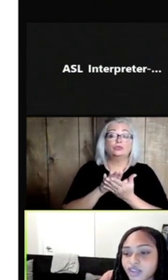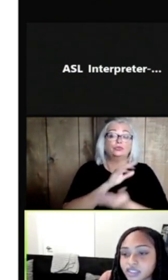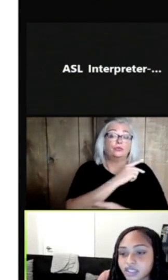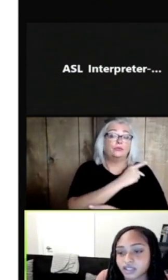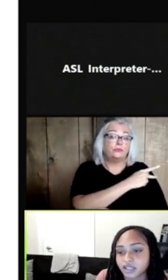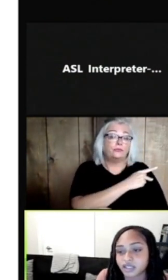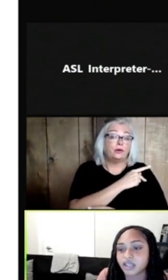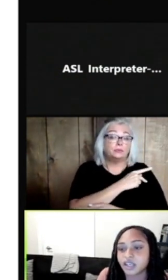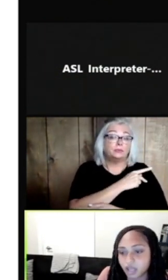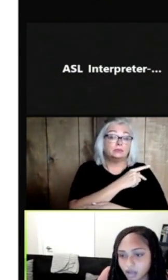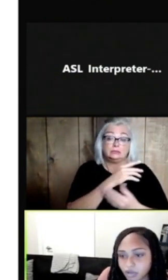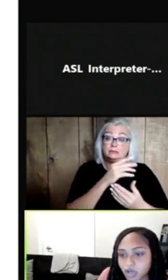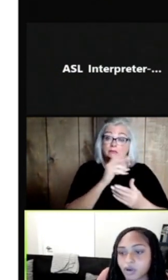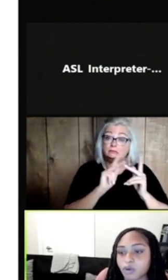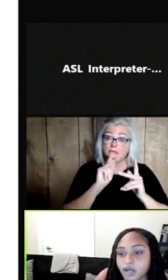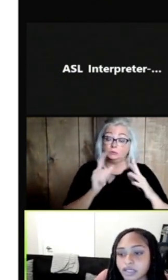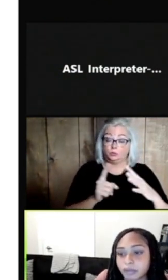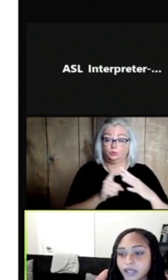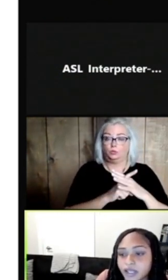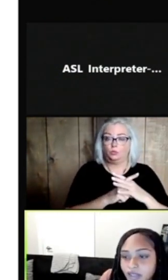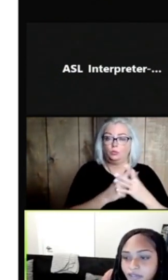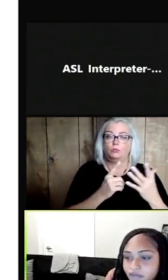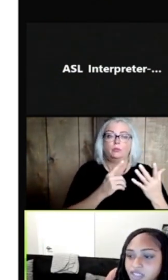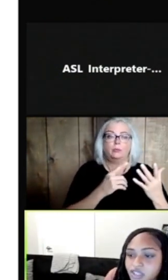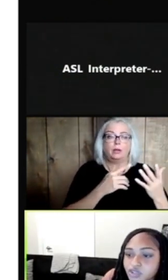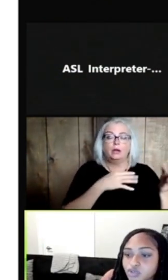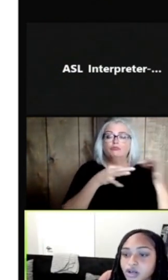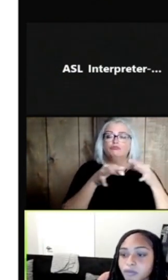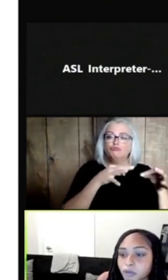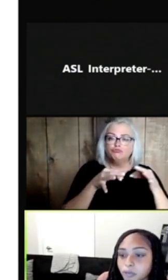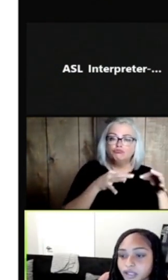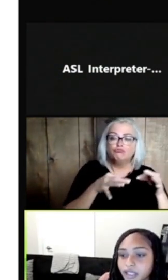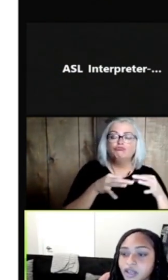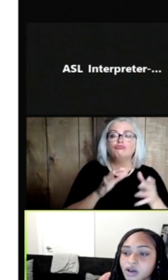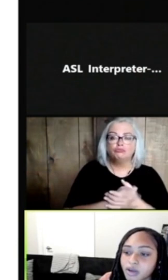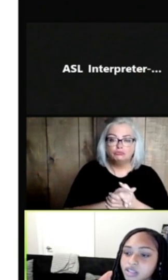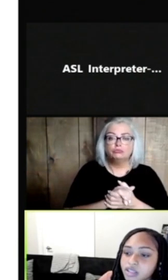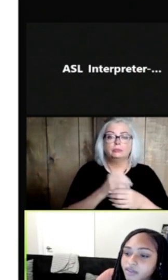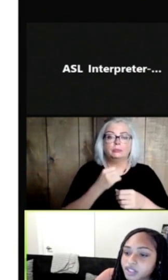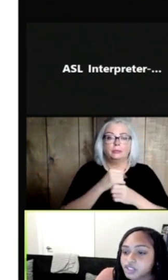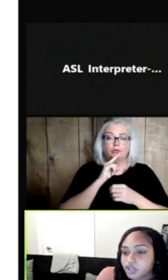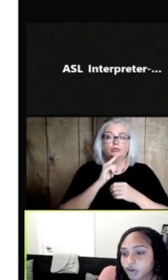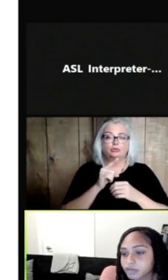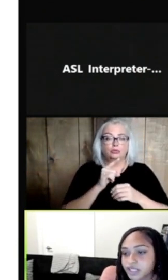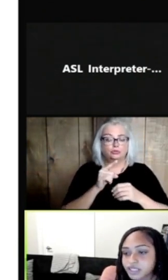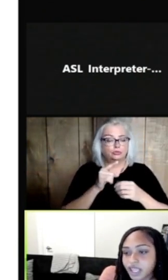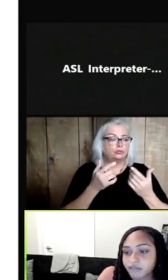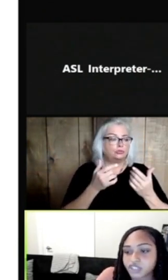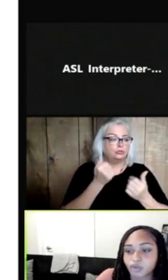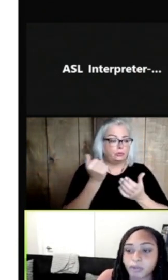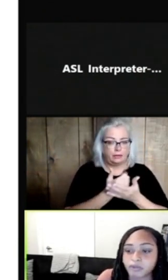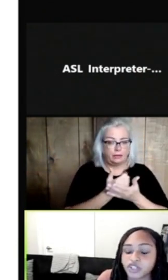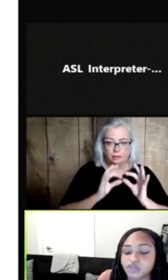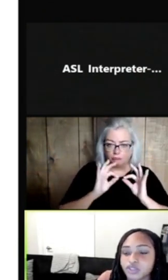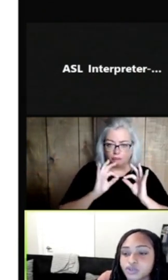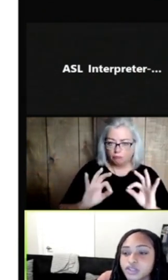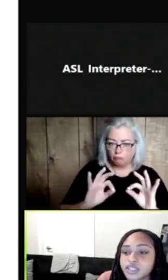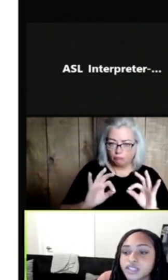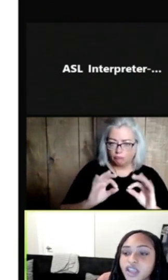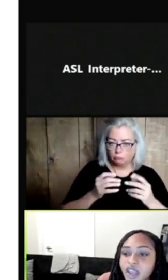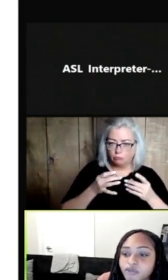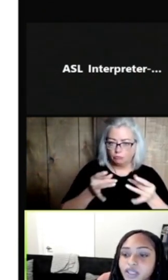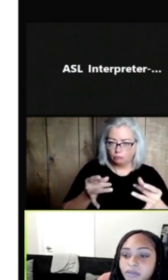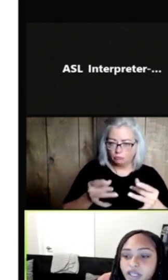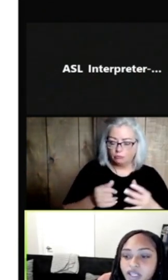that these vaccine clinics go according to plan and that the vaccines are drawn appropriately. We also have additional pharmacy staff, so our professional